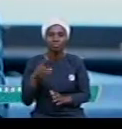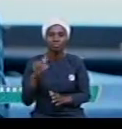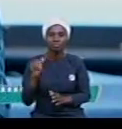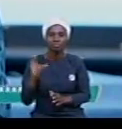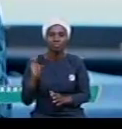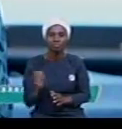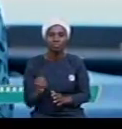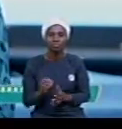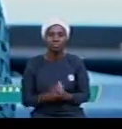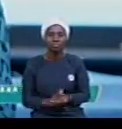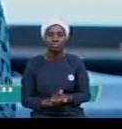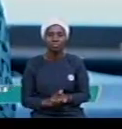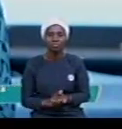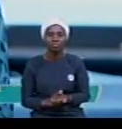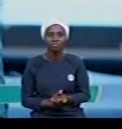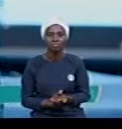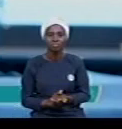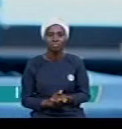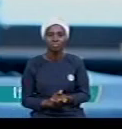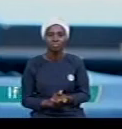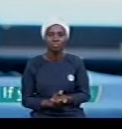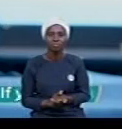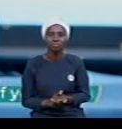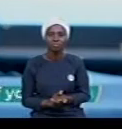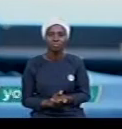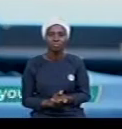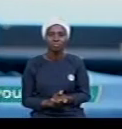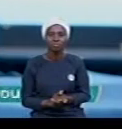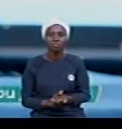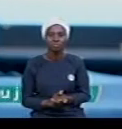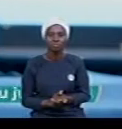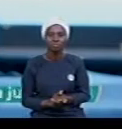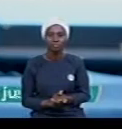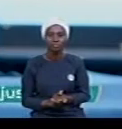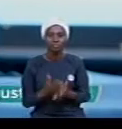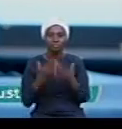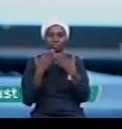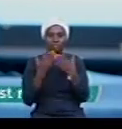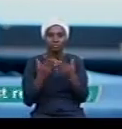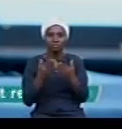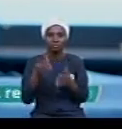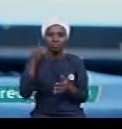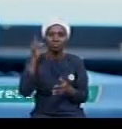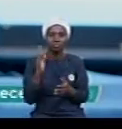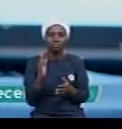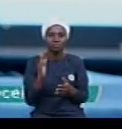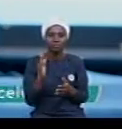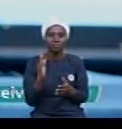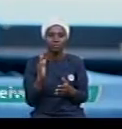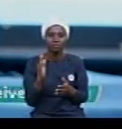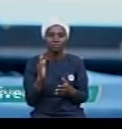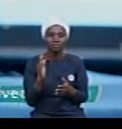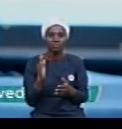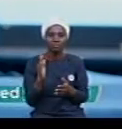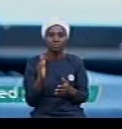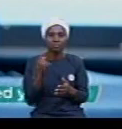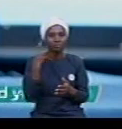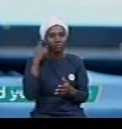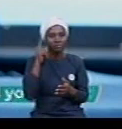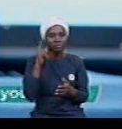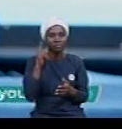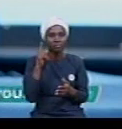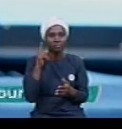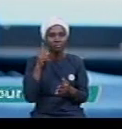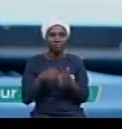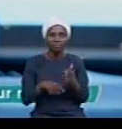Oluwayemi si Adigun. Mo dupe ni owo Olorun fun ohun ti Olorun se